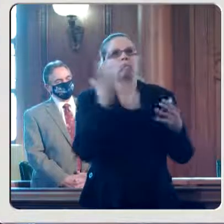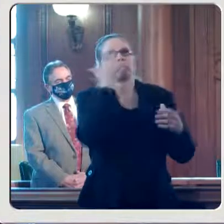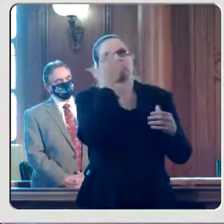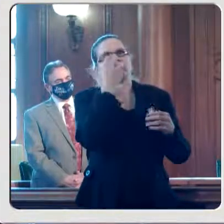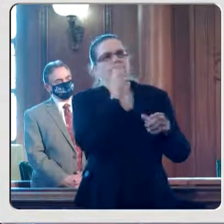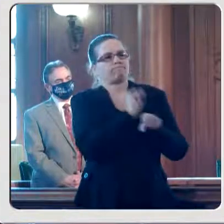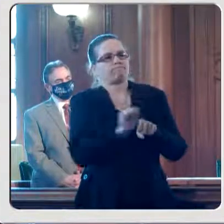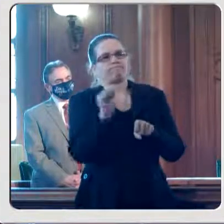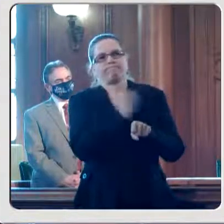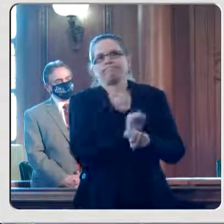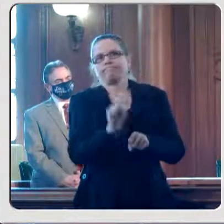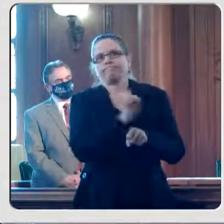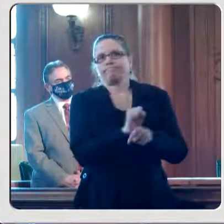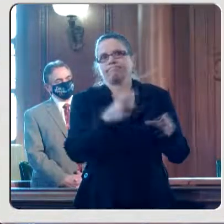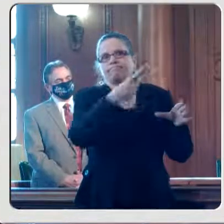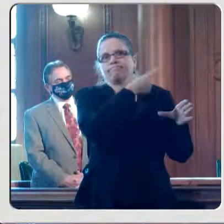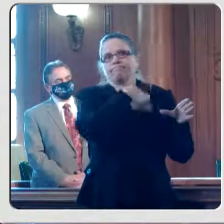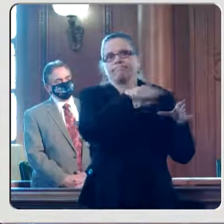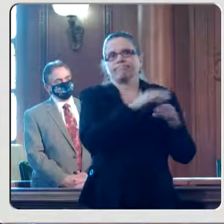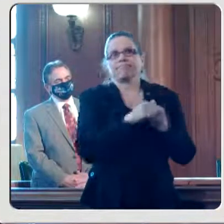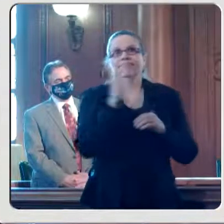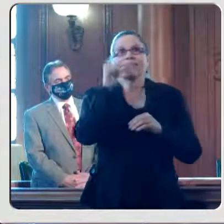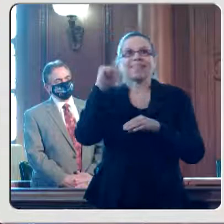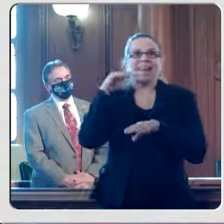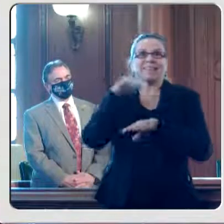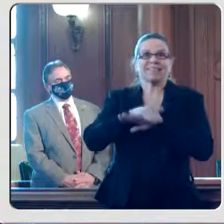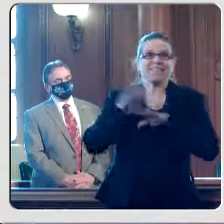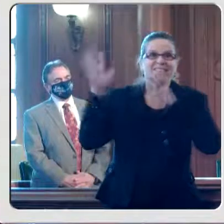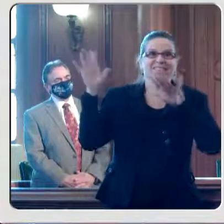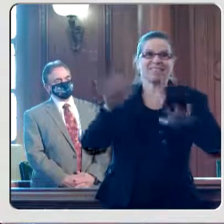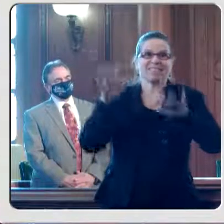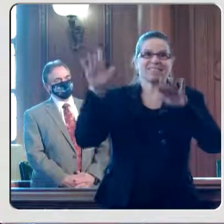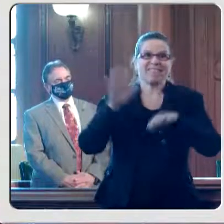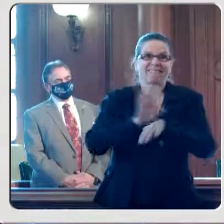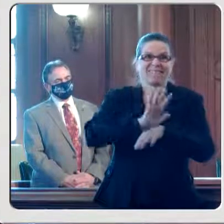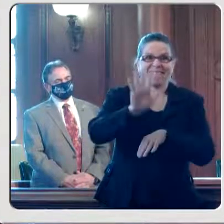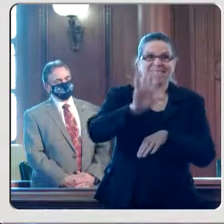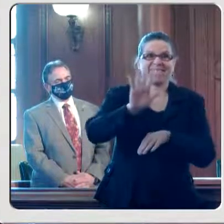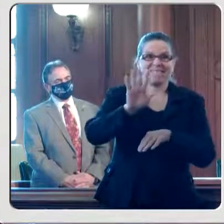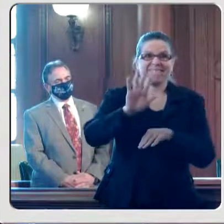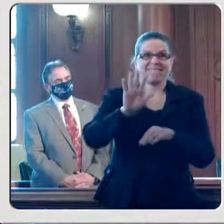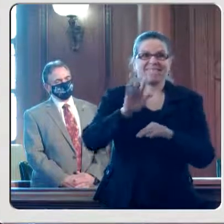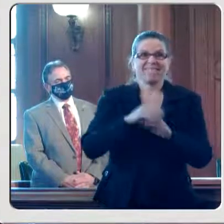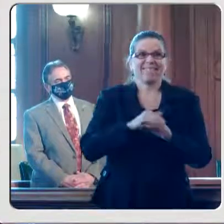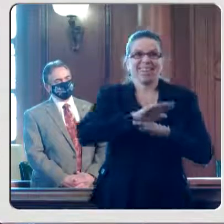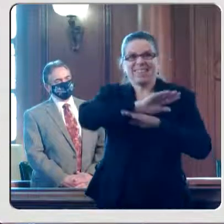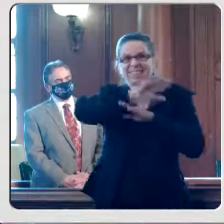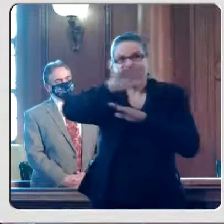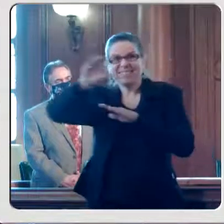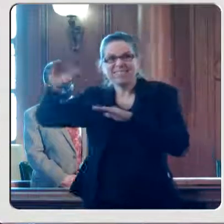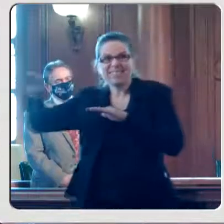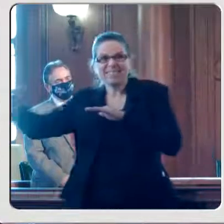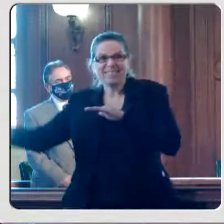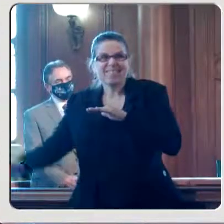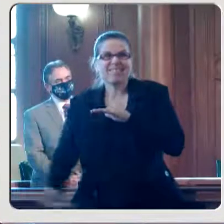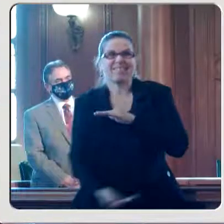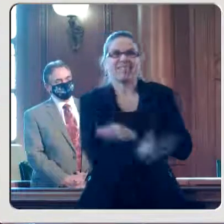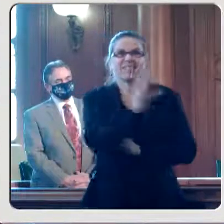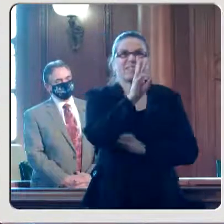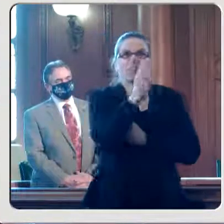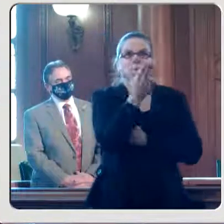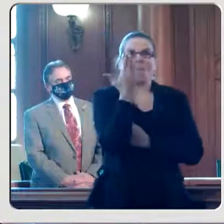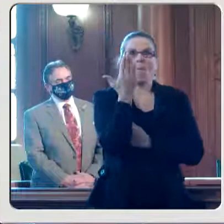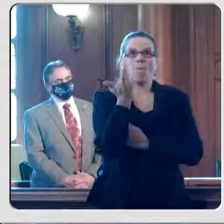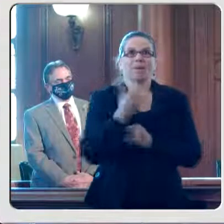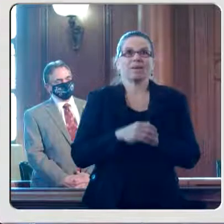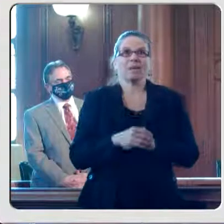had, last night, as an example, started at 5 o'clock, finish at 6 o'clock in the morning, and then our employees go to work. They do their regular